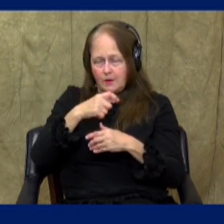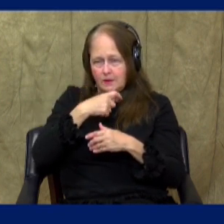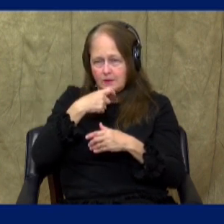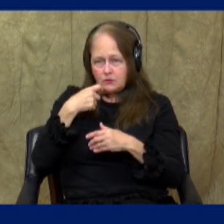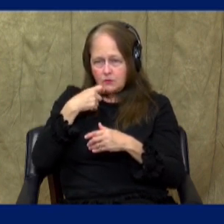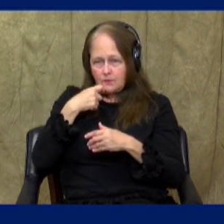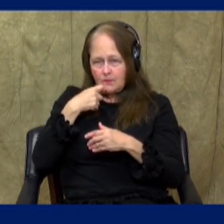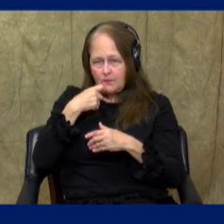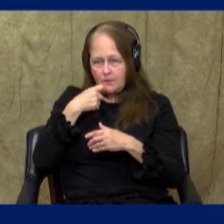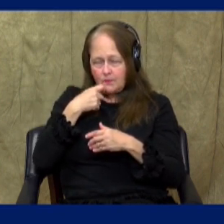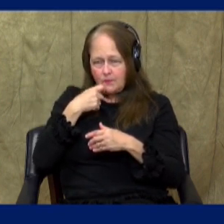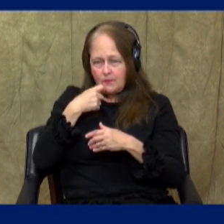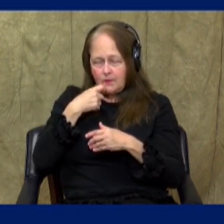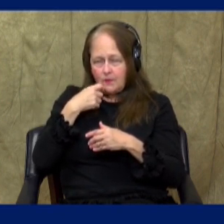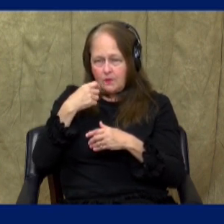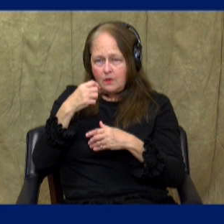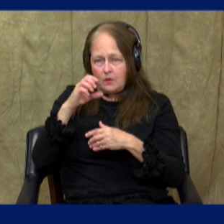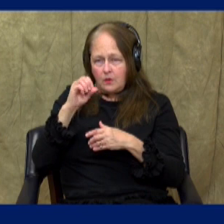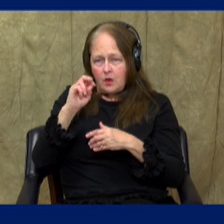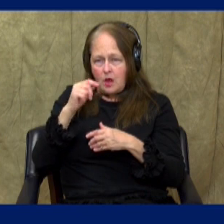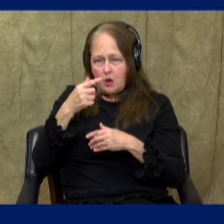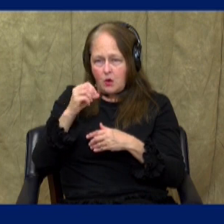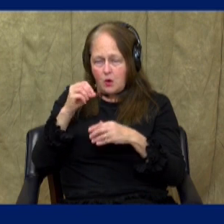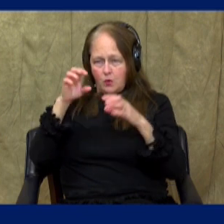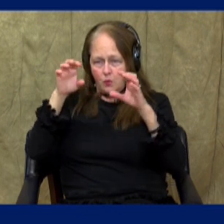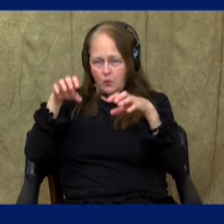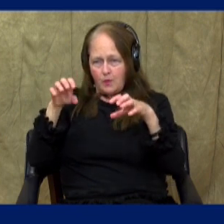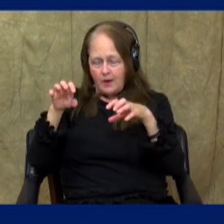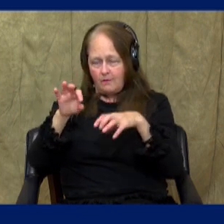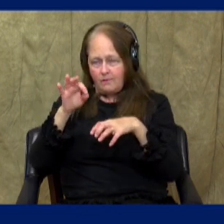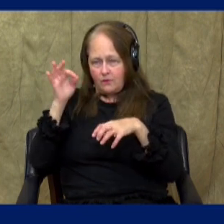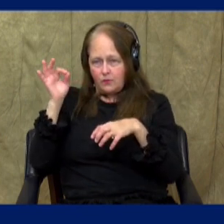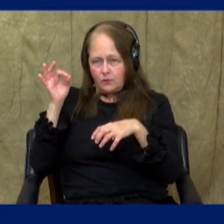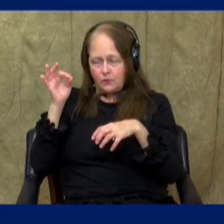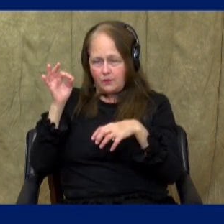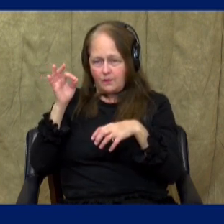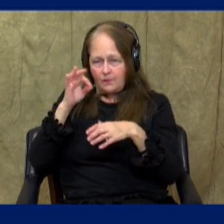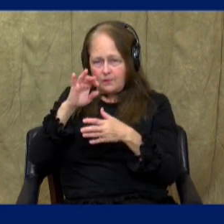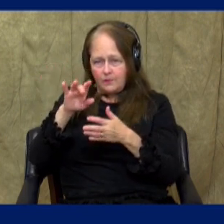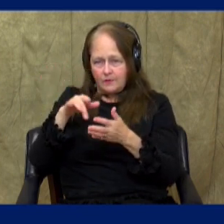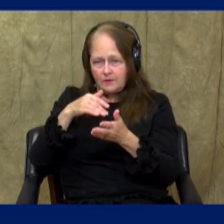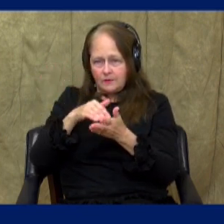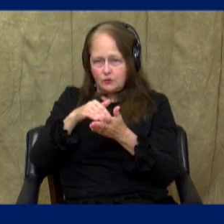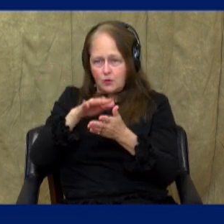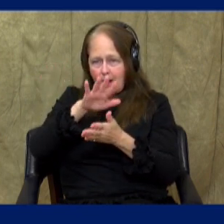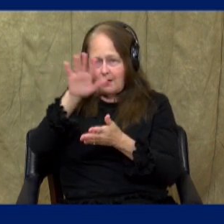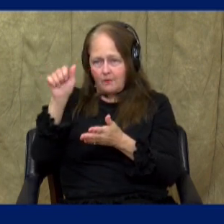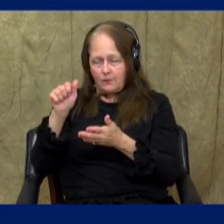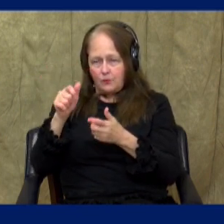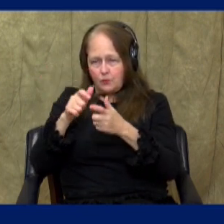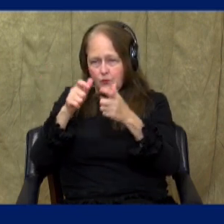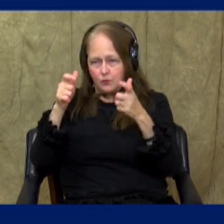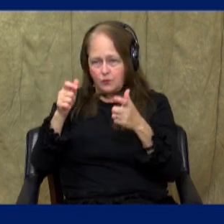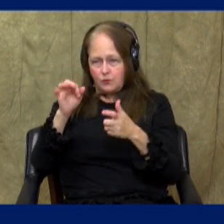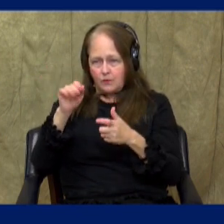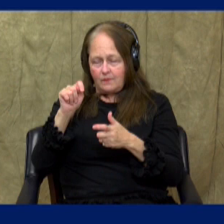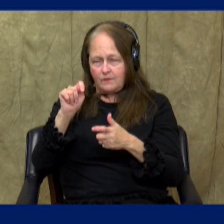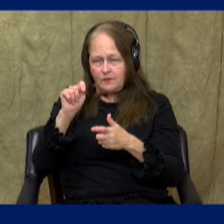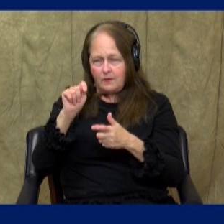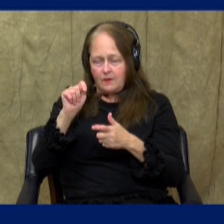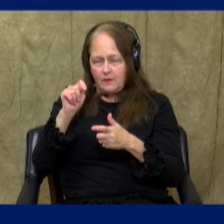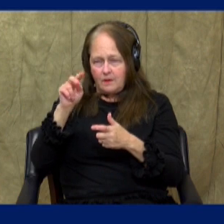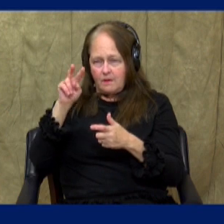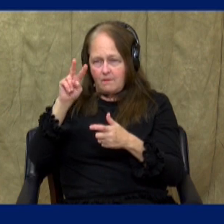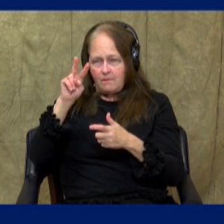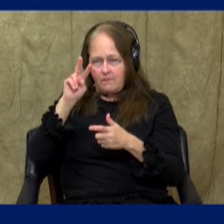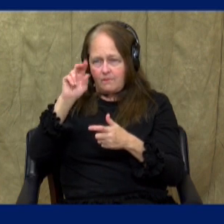Desert. We also have the Congo rainforest in the mid-central Africa. Also the Great Rift Valley, which